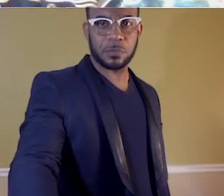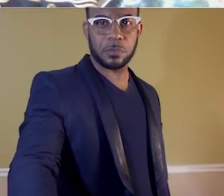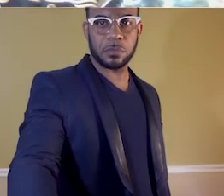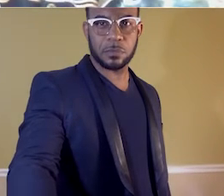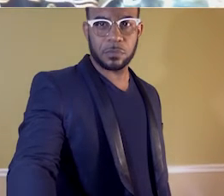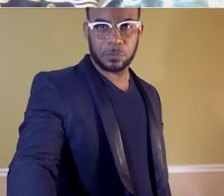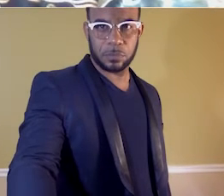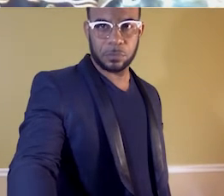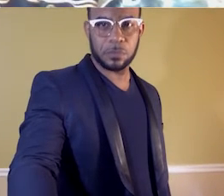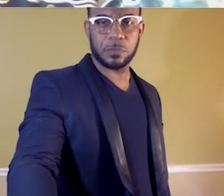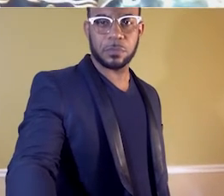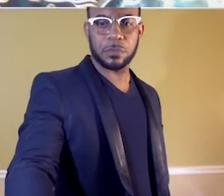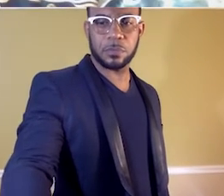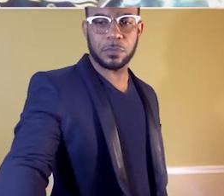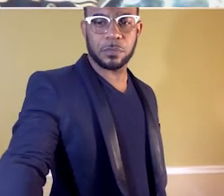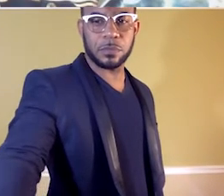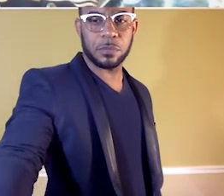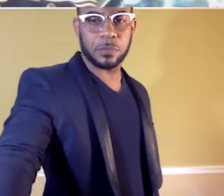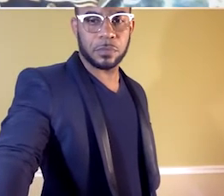Hello and welcome.